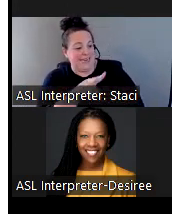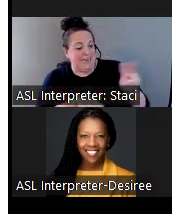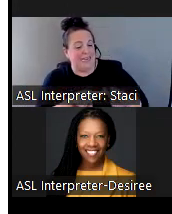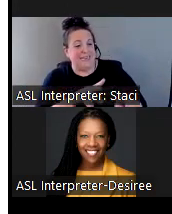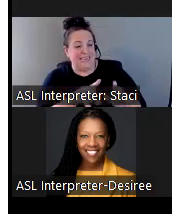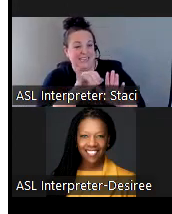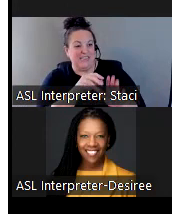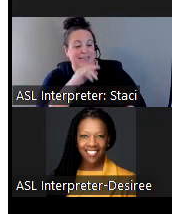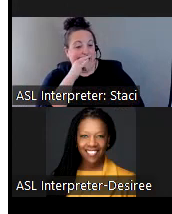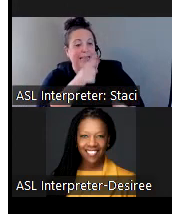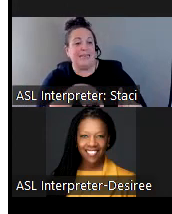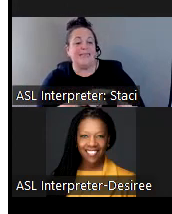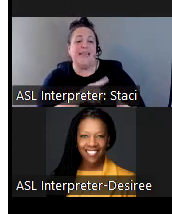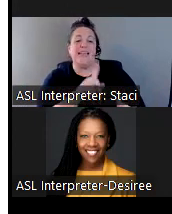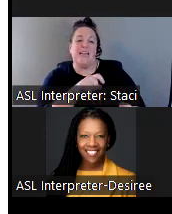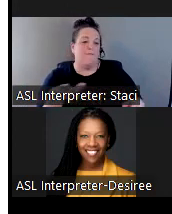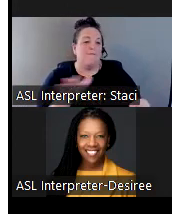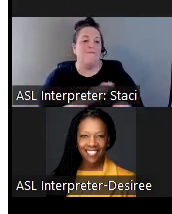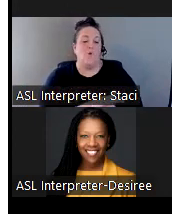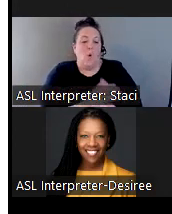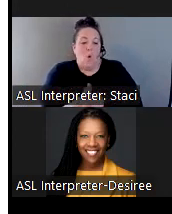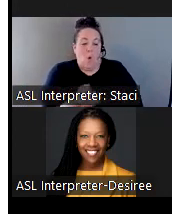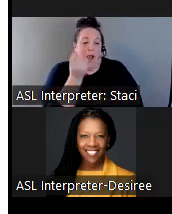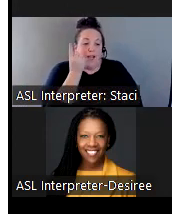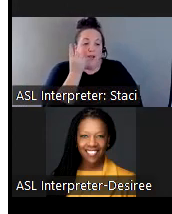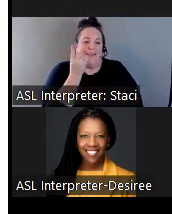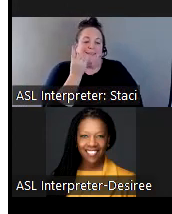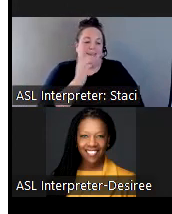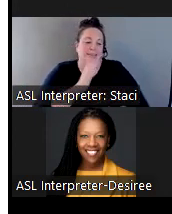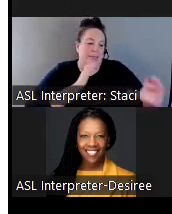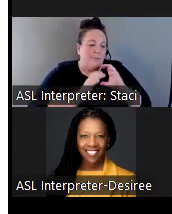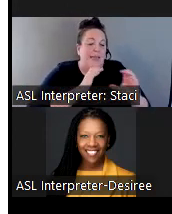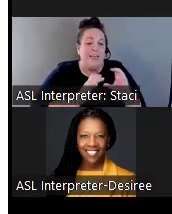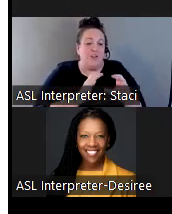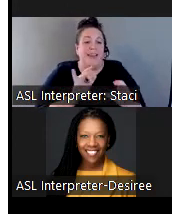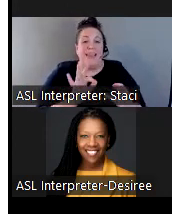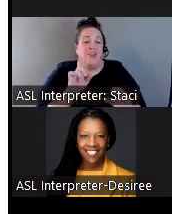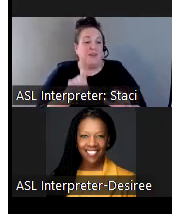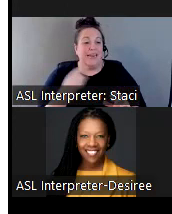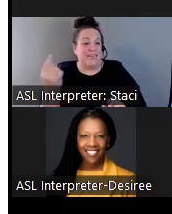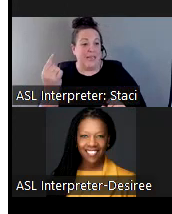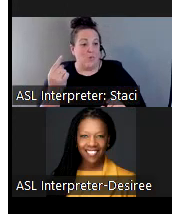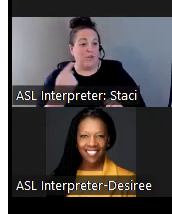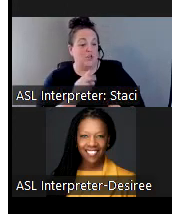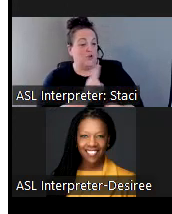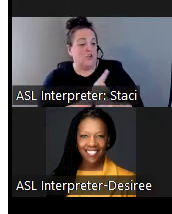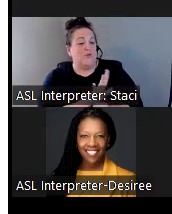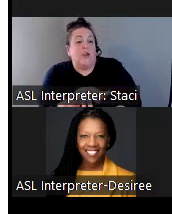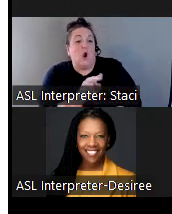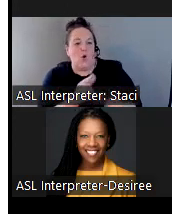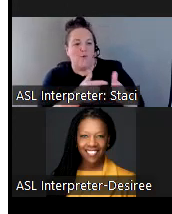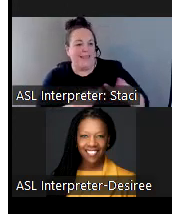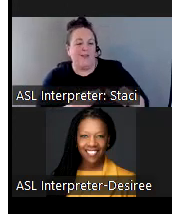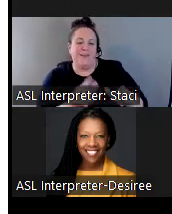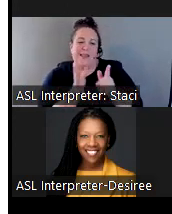get complete understandable communication. If you need to find somebody to speak to them in their own language, that's very